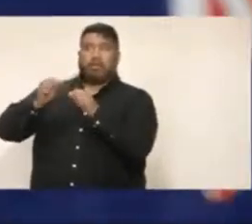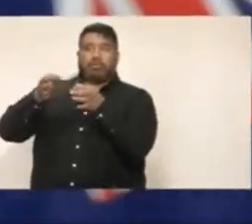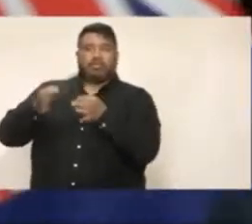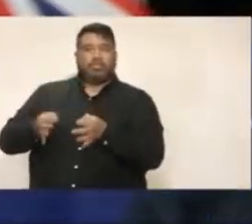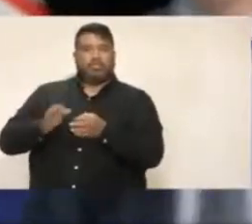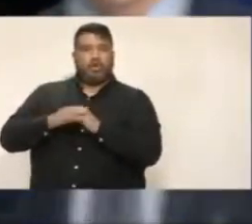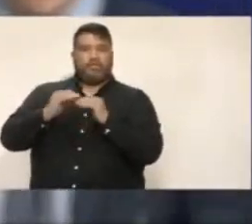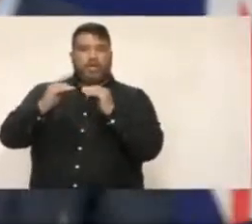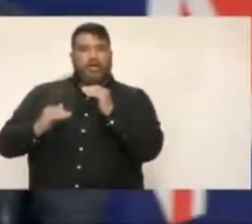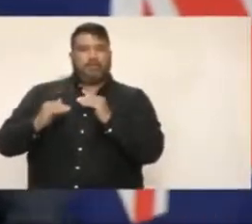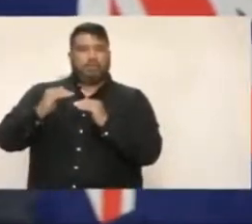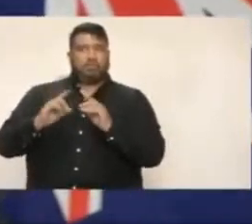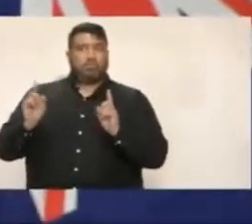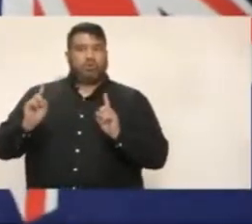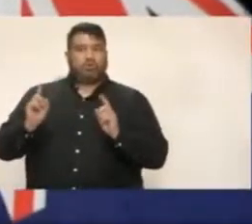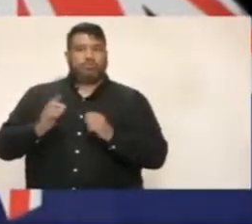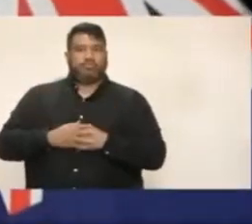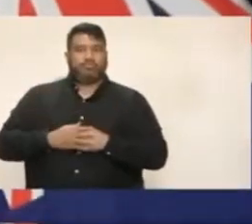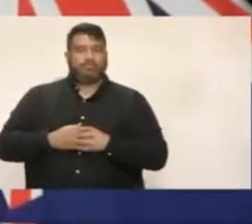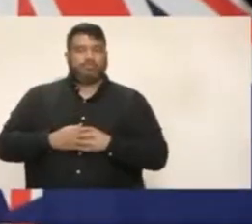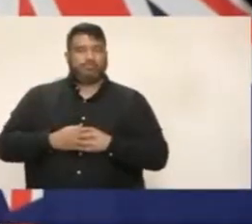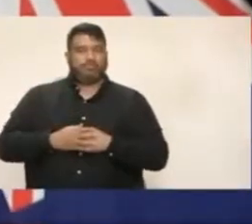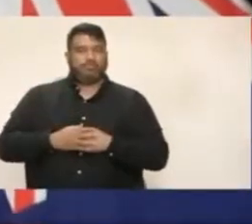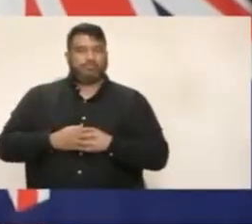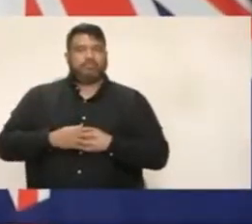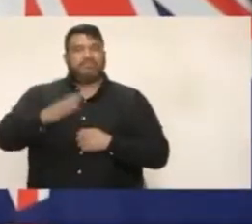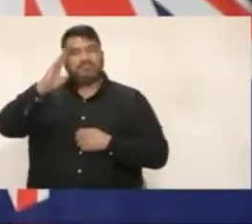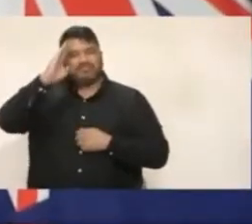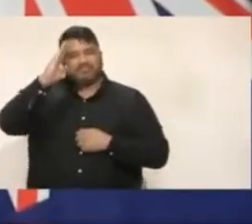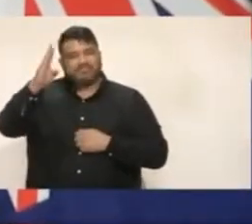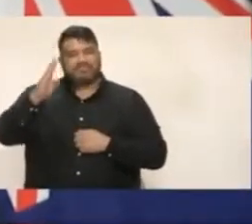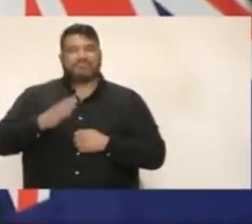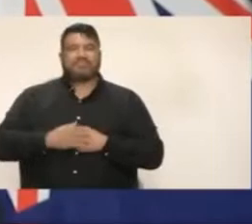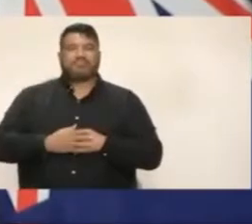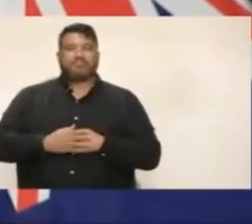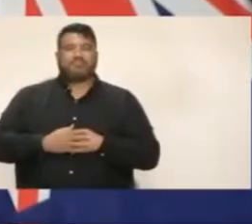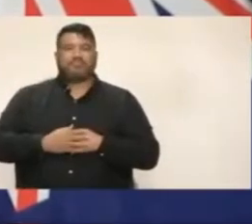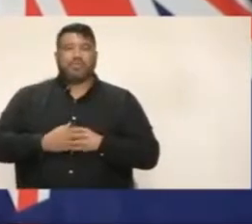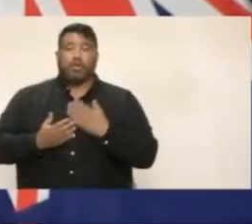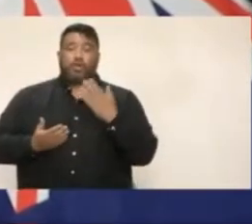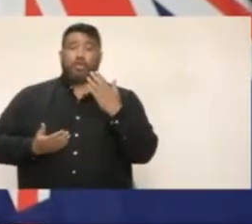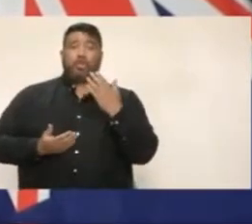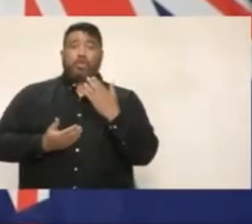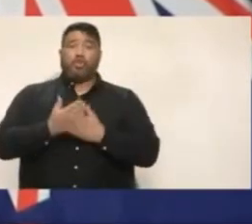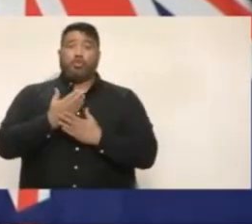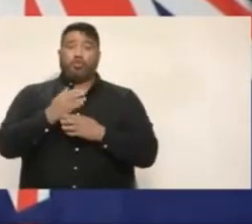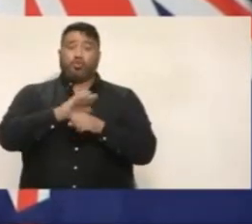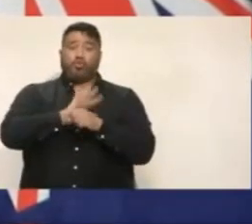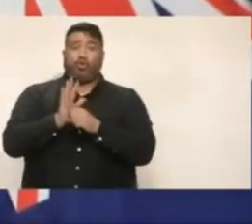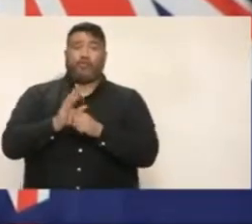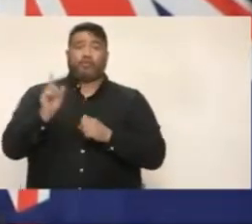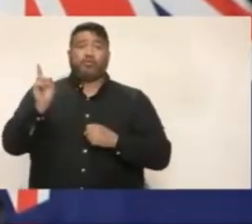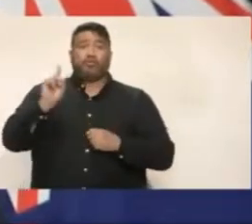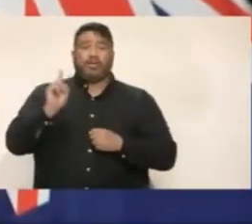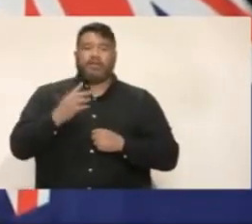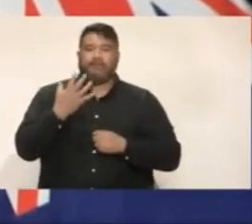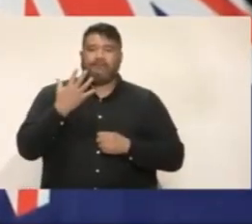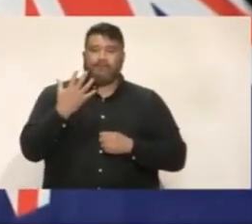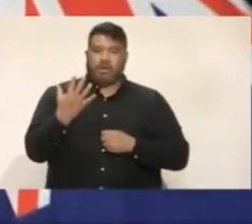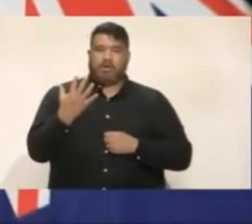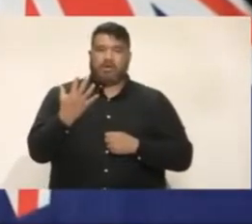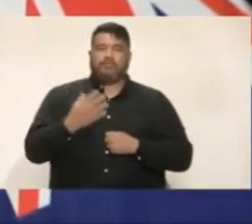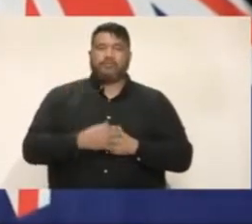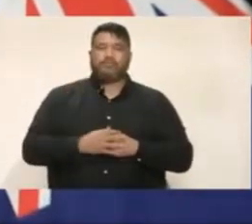you, Prime Minister. Kia ora koutou katoa. So today there are 5 new cases of Covid-19 to report. 2 of these are